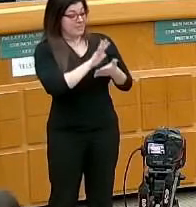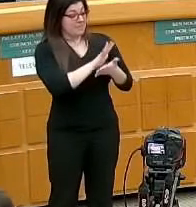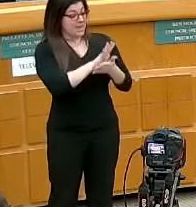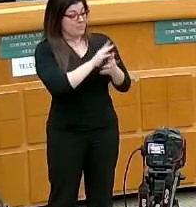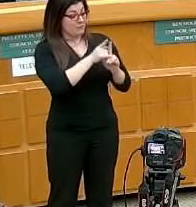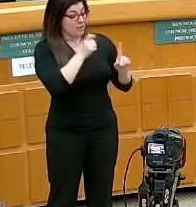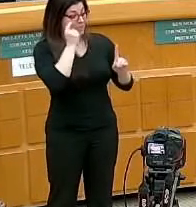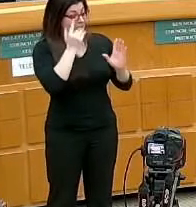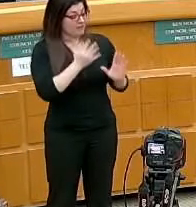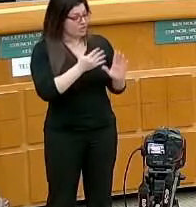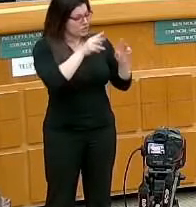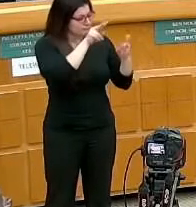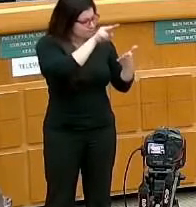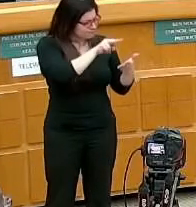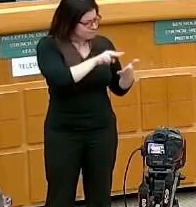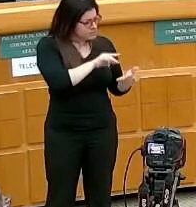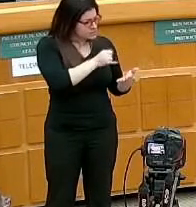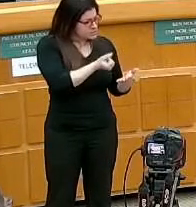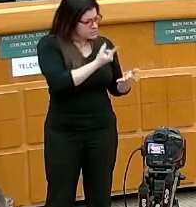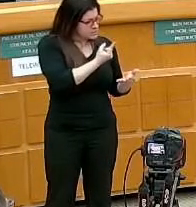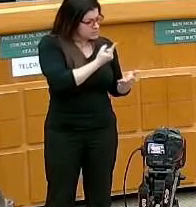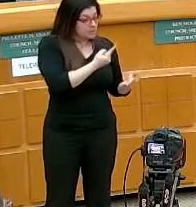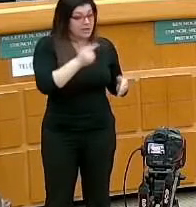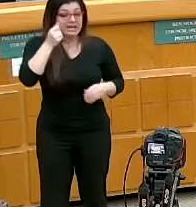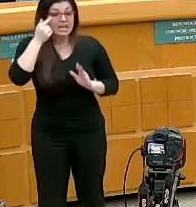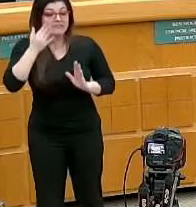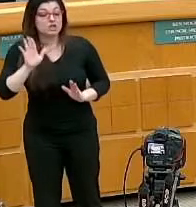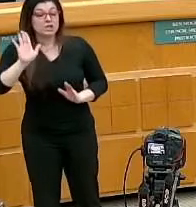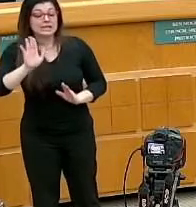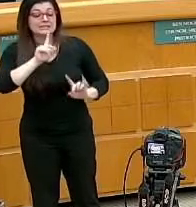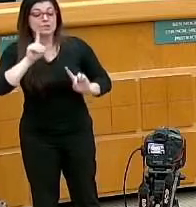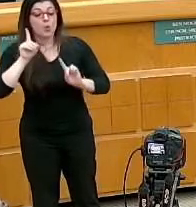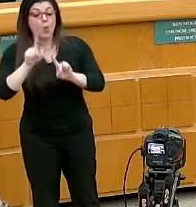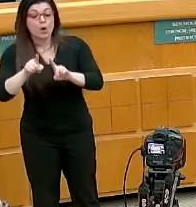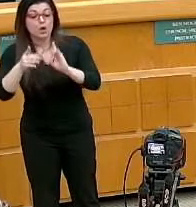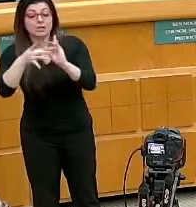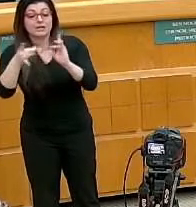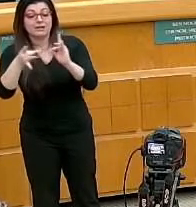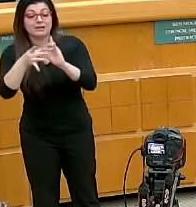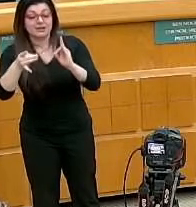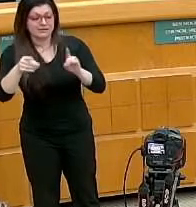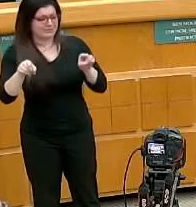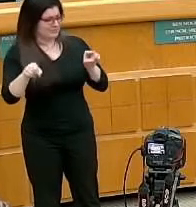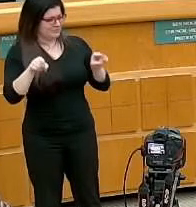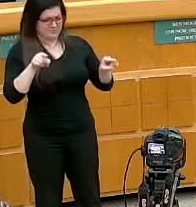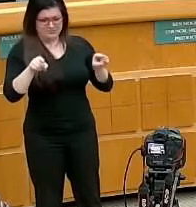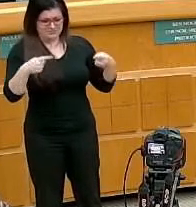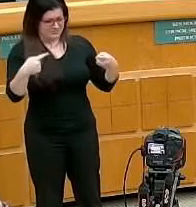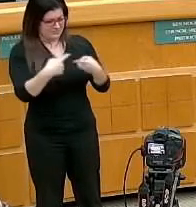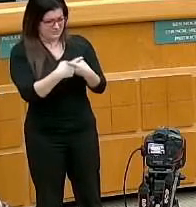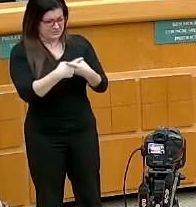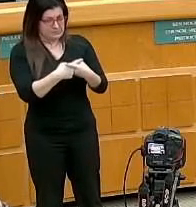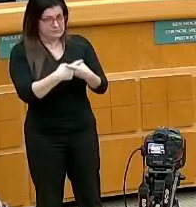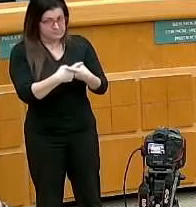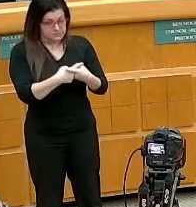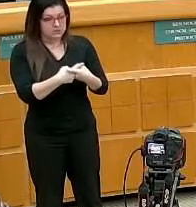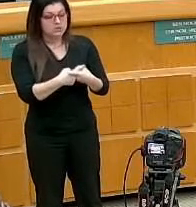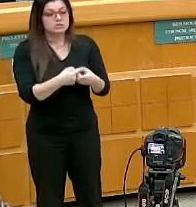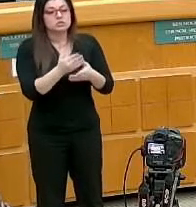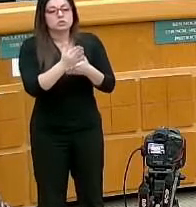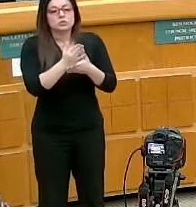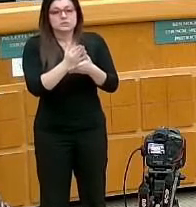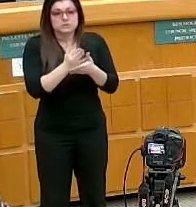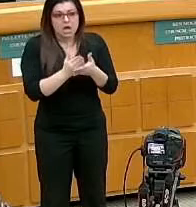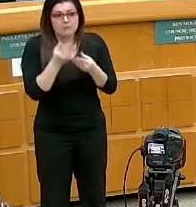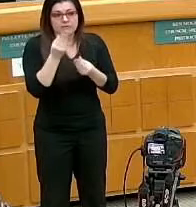we follow has to be the written order. There was some additional clarification put out over the weekend that seems to support the decisions of the mayor